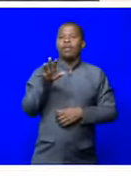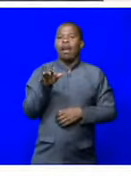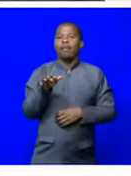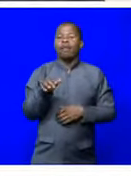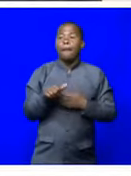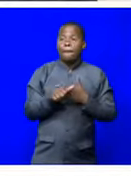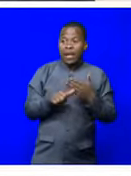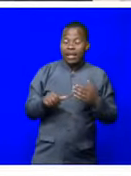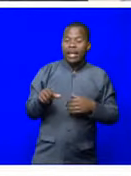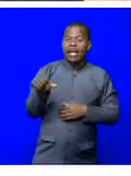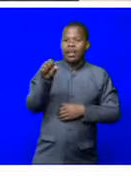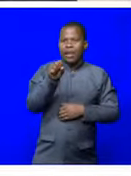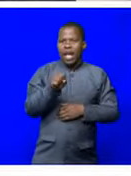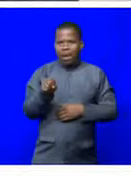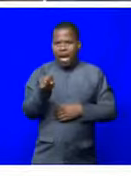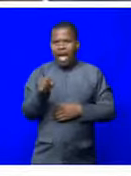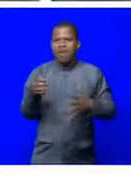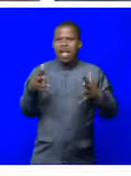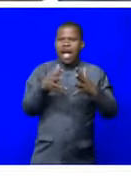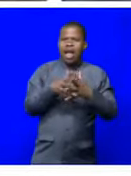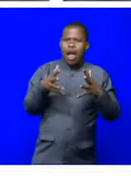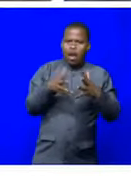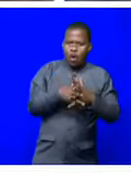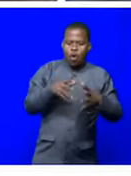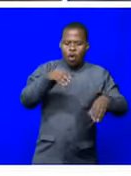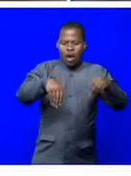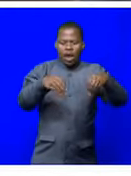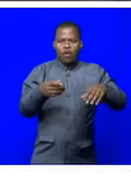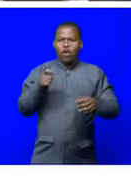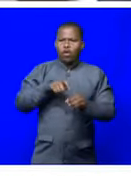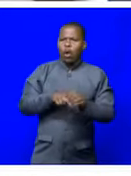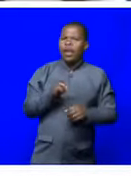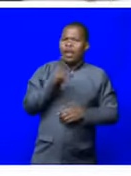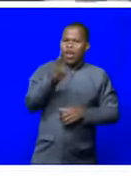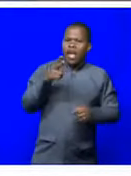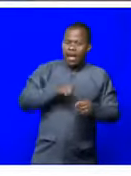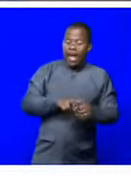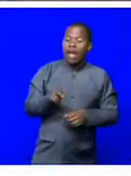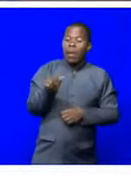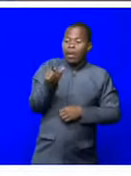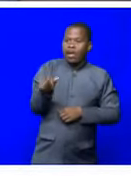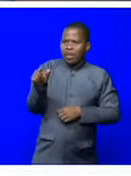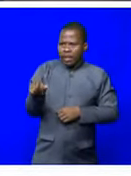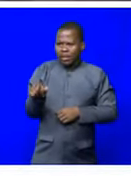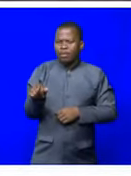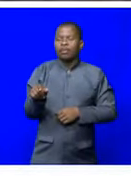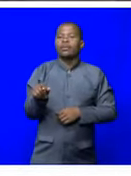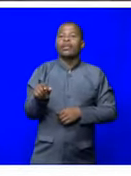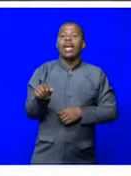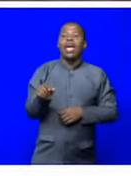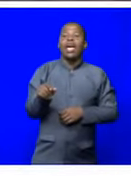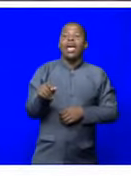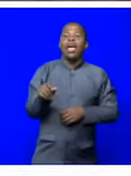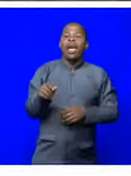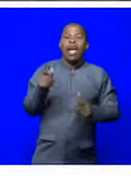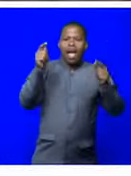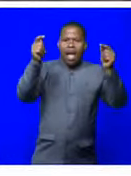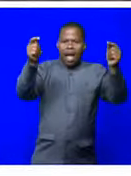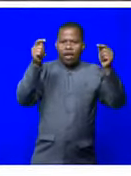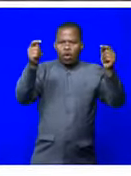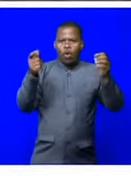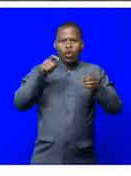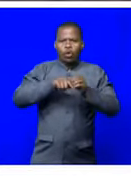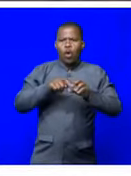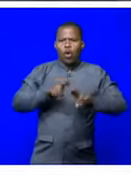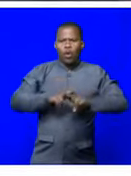ngenyanga lesitulo emhlanganweni lomkhulu walenhlangano. Kanzi laba labanconyiwe akapekeki ukuthi bakhankase. Lobikela umsakade